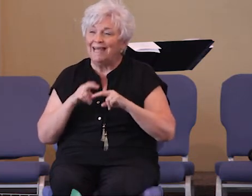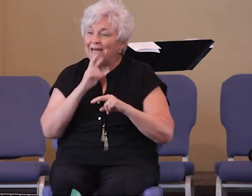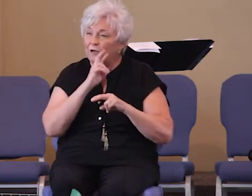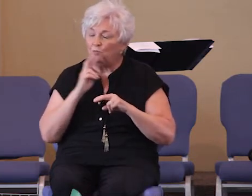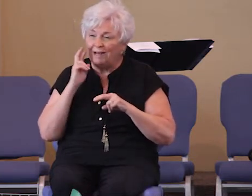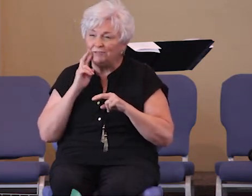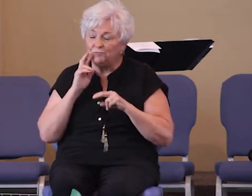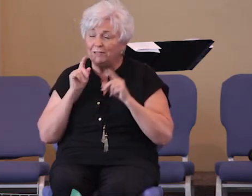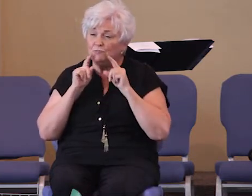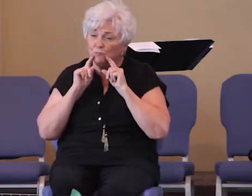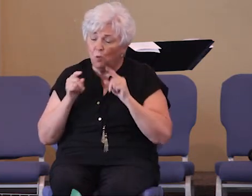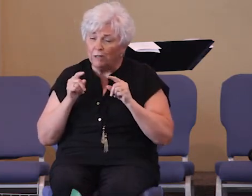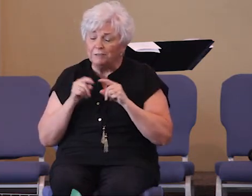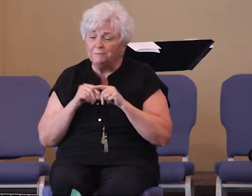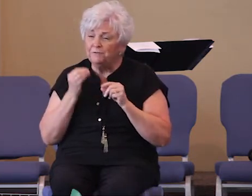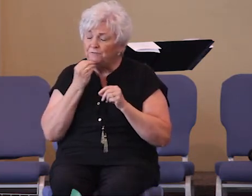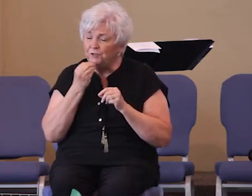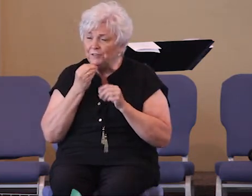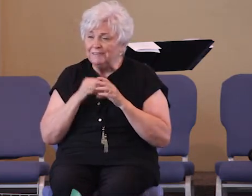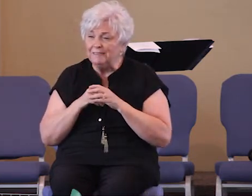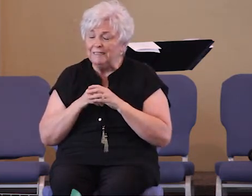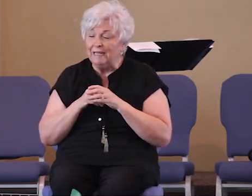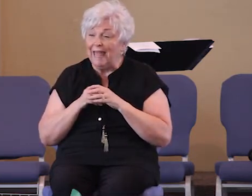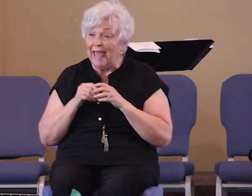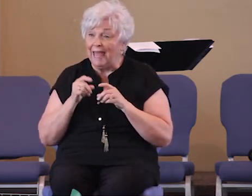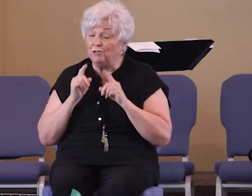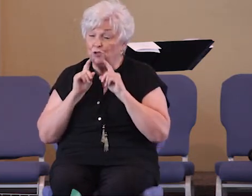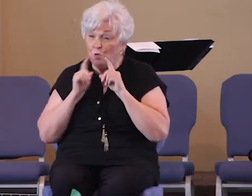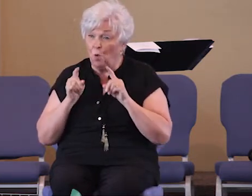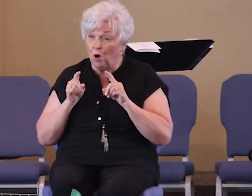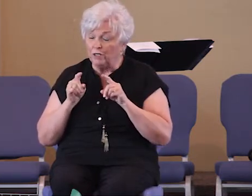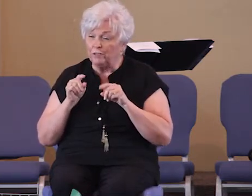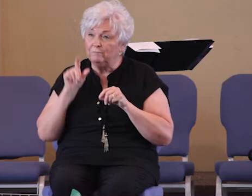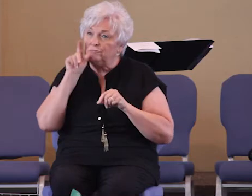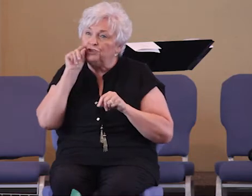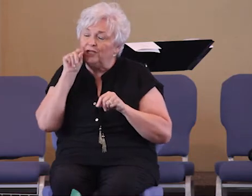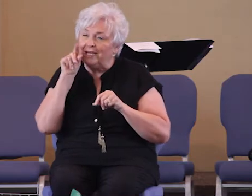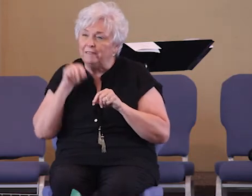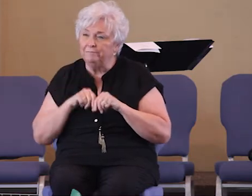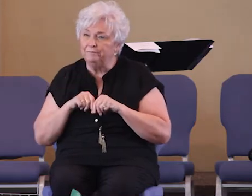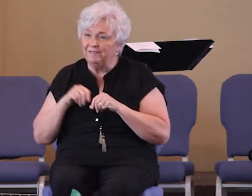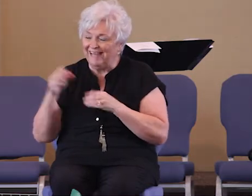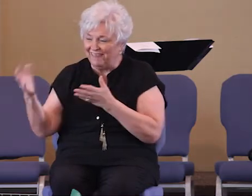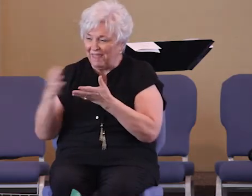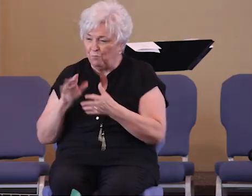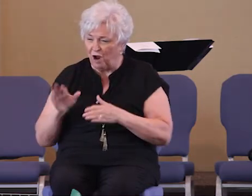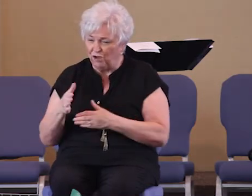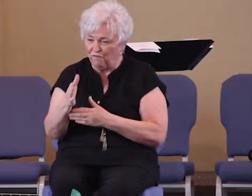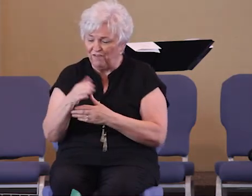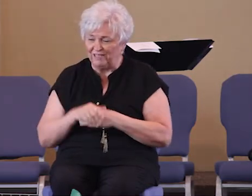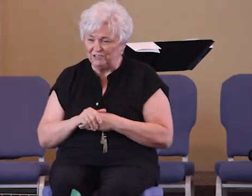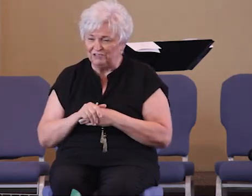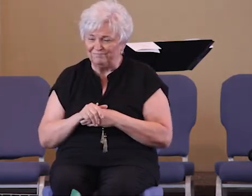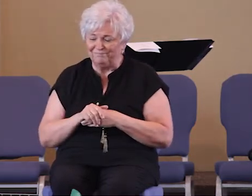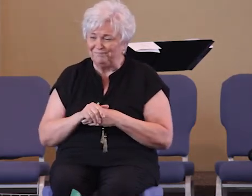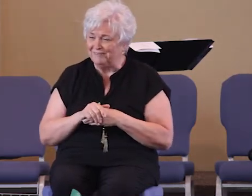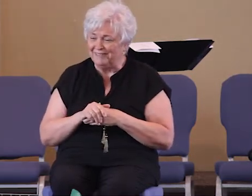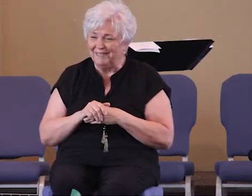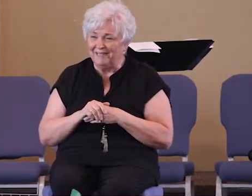you ordered fishin', chicken and they brought you fish? So it was kind of fishin' because you really wanted.